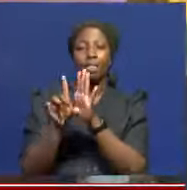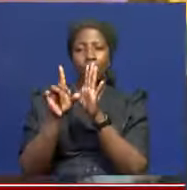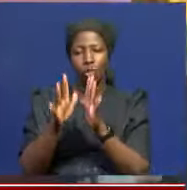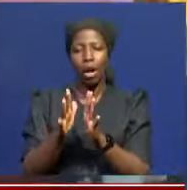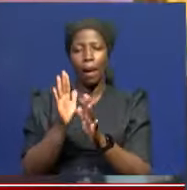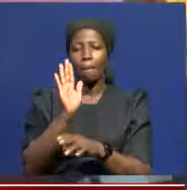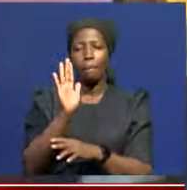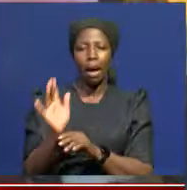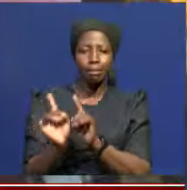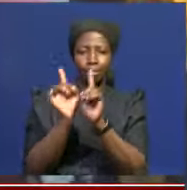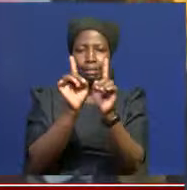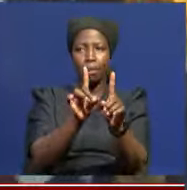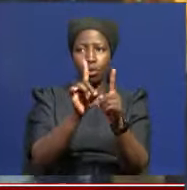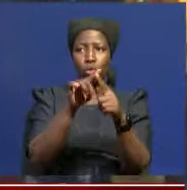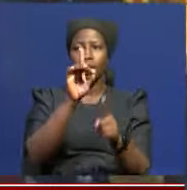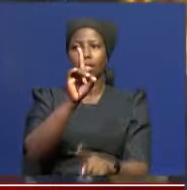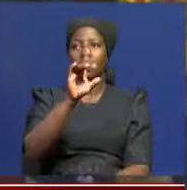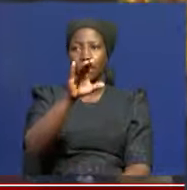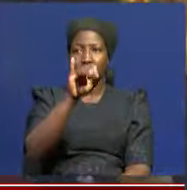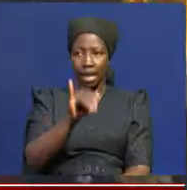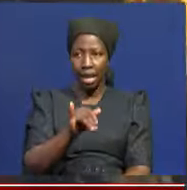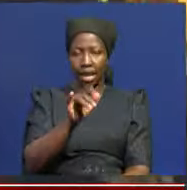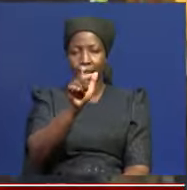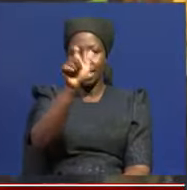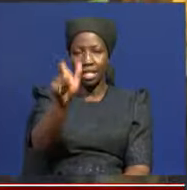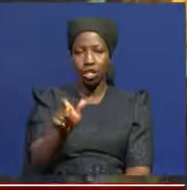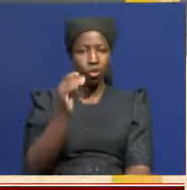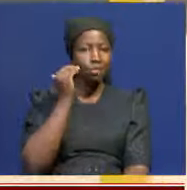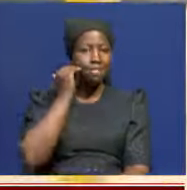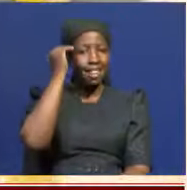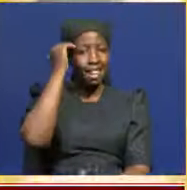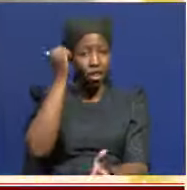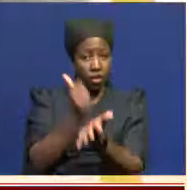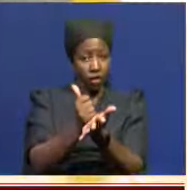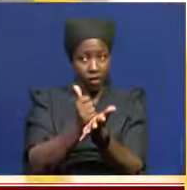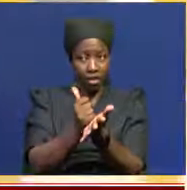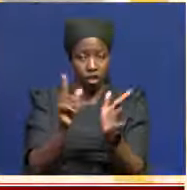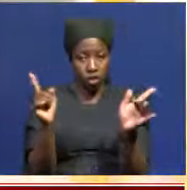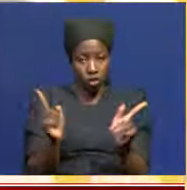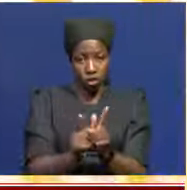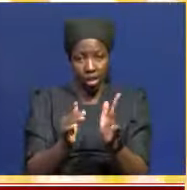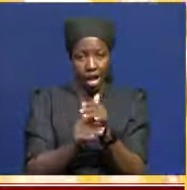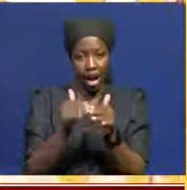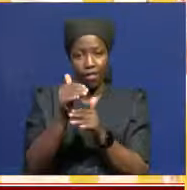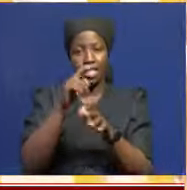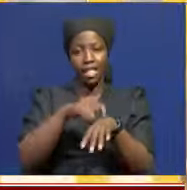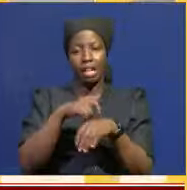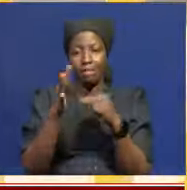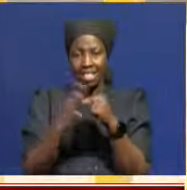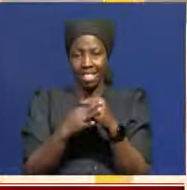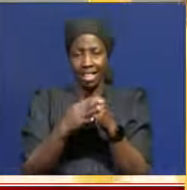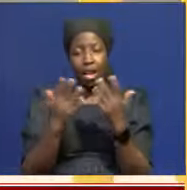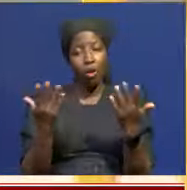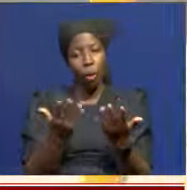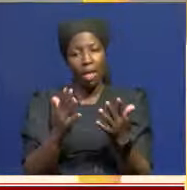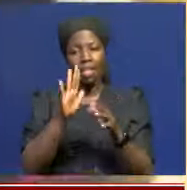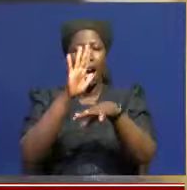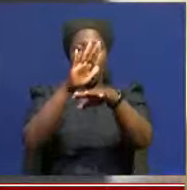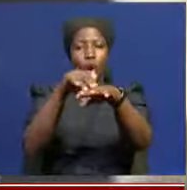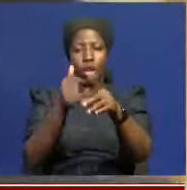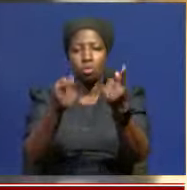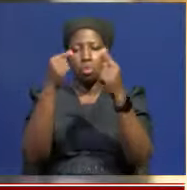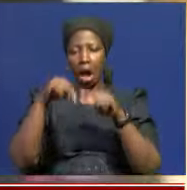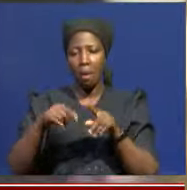Valley Directorate of Criminal Investigations regional headquarters shortly after 8 a.m., where they had been summoned to give